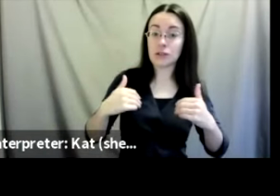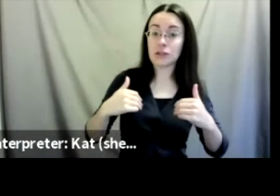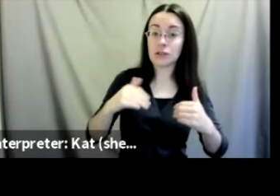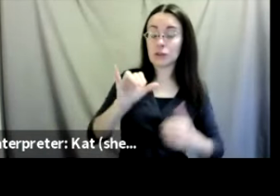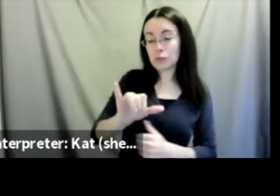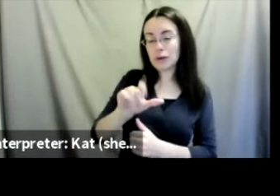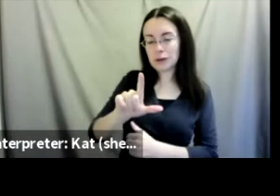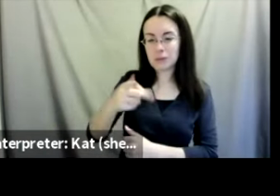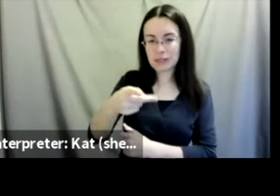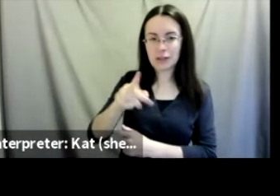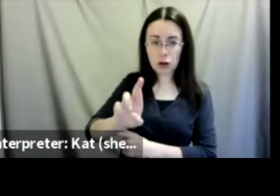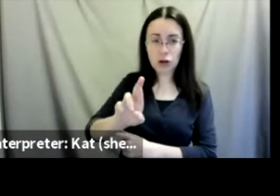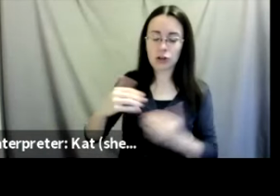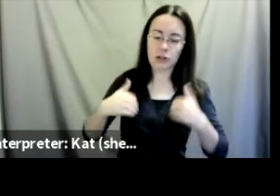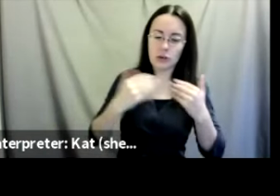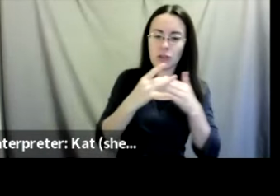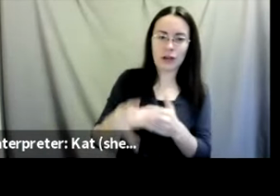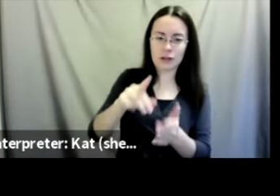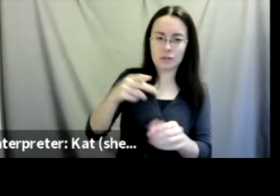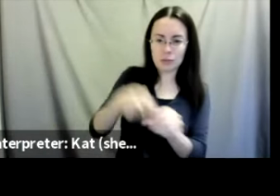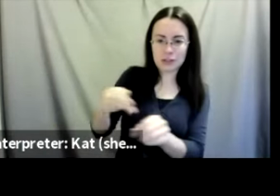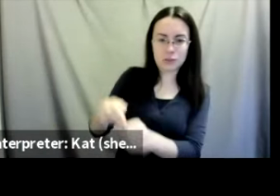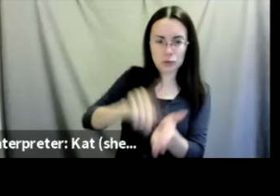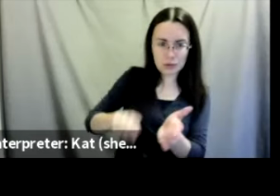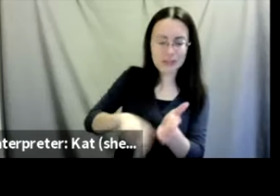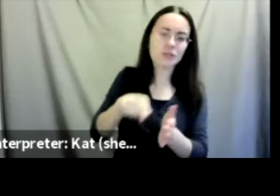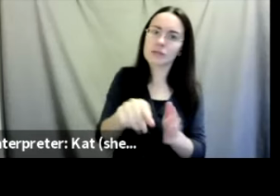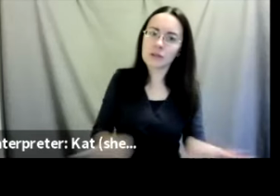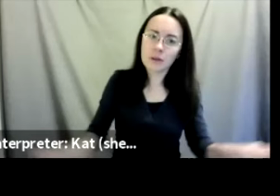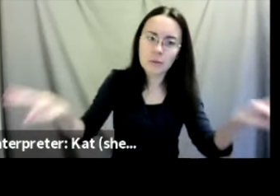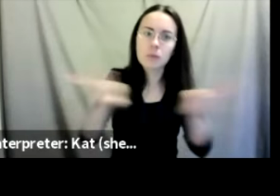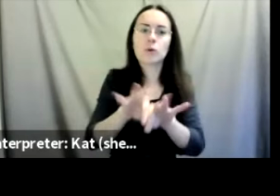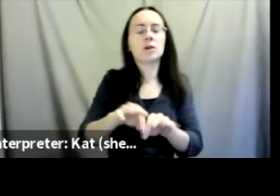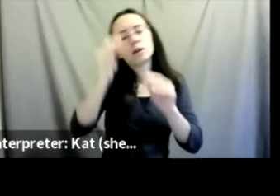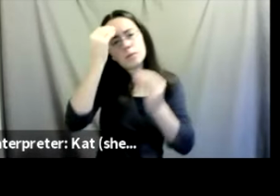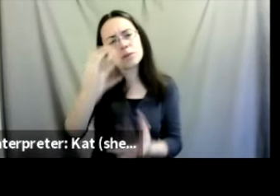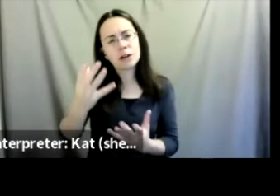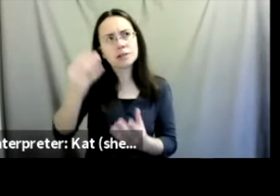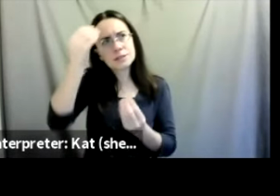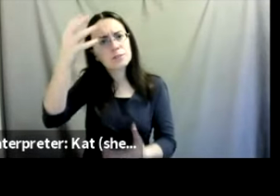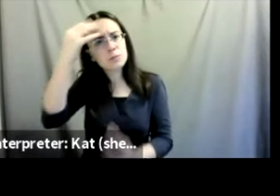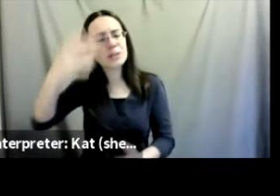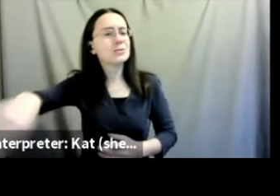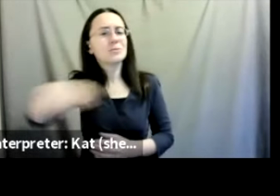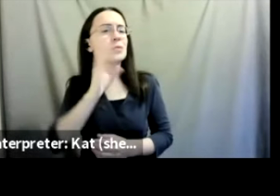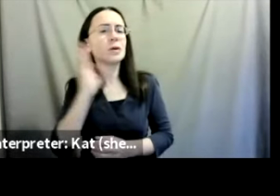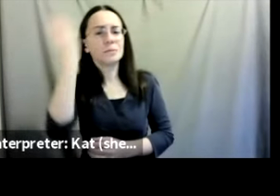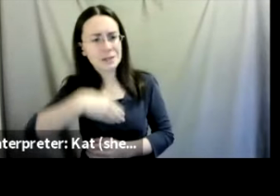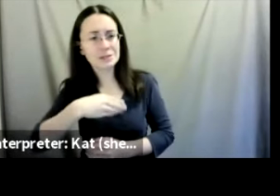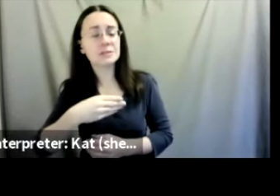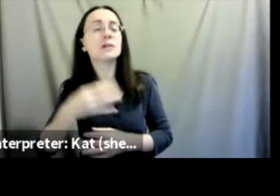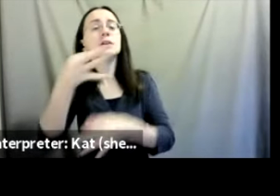really important, and it provides an outlook that you wouldn't receive otherwise. Instead of a top-down effect, there's more of a